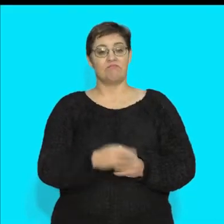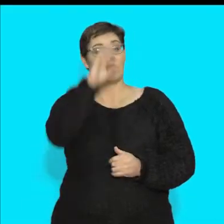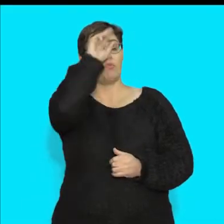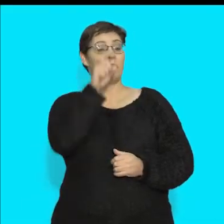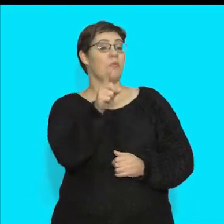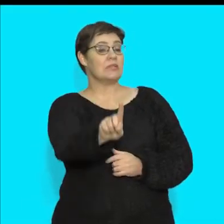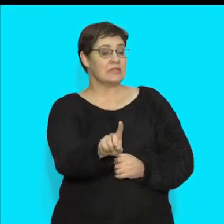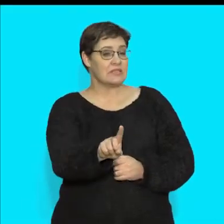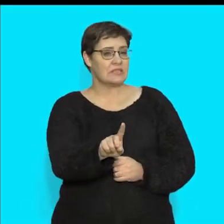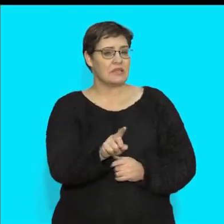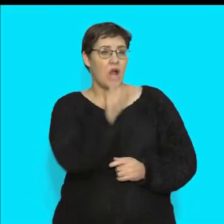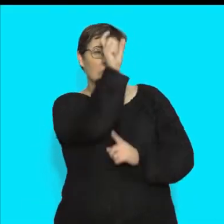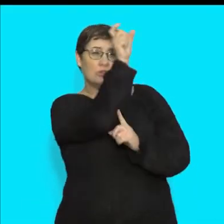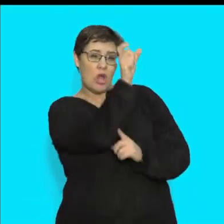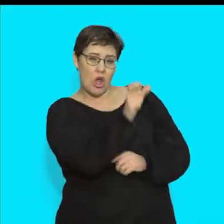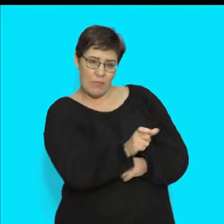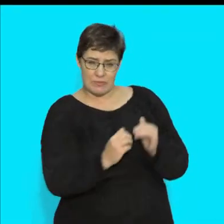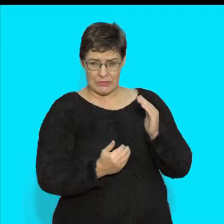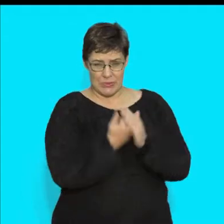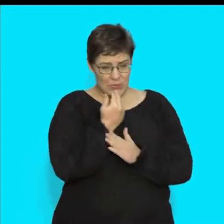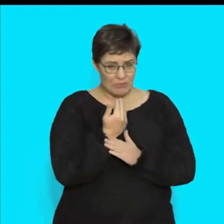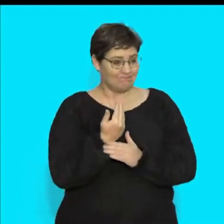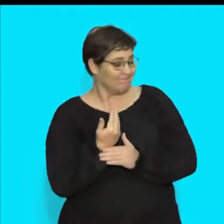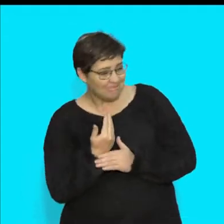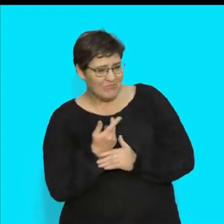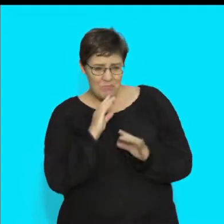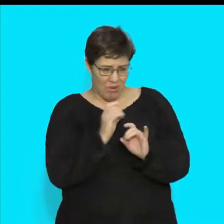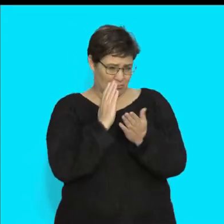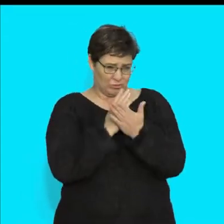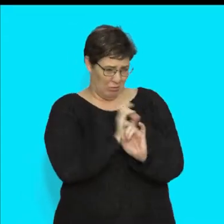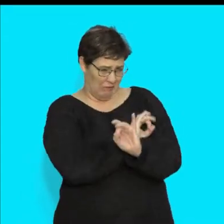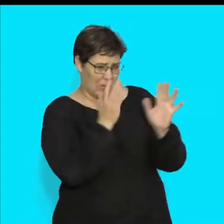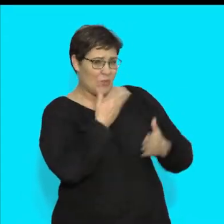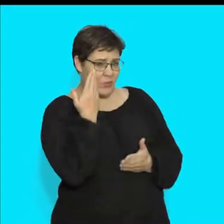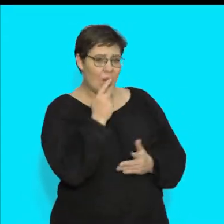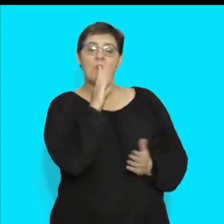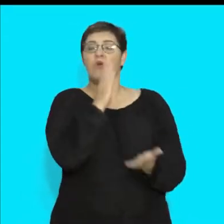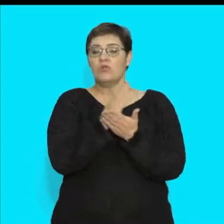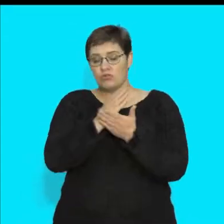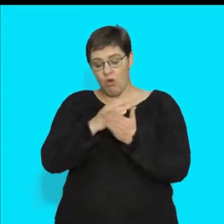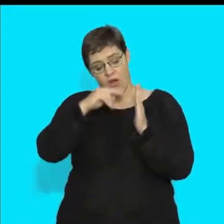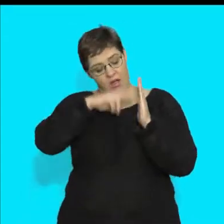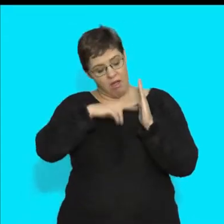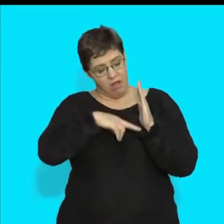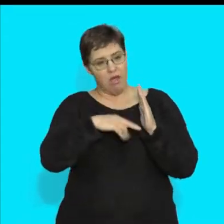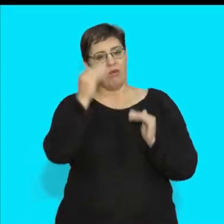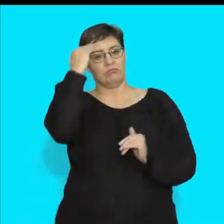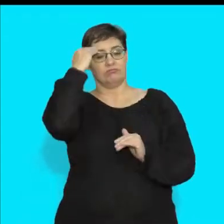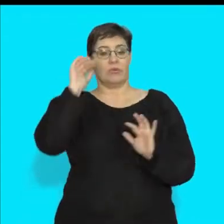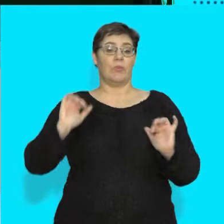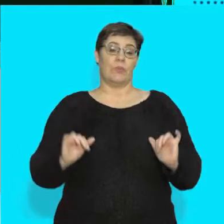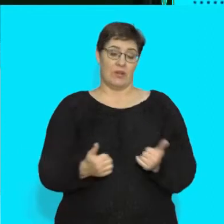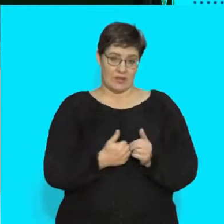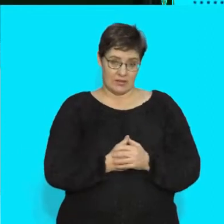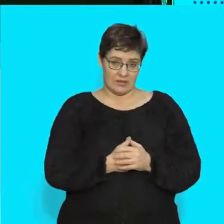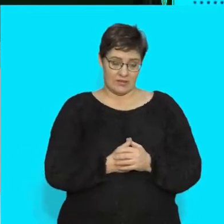Right, remember a lot of terms that might be new to you that you're not familiar with. Make sure that you always, all right,